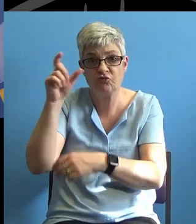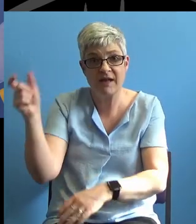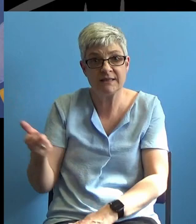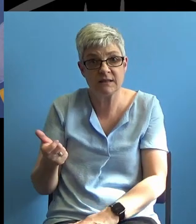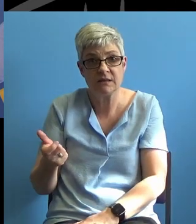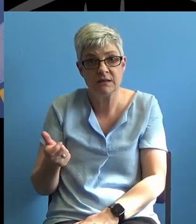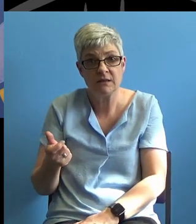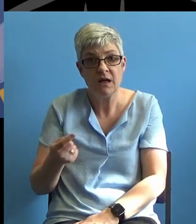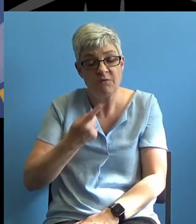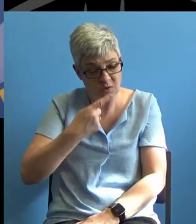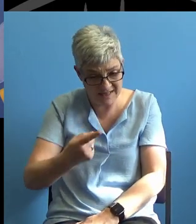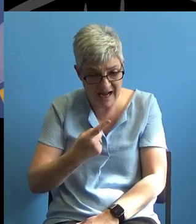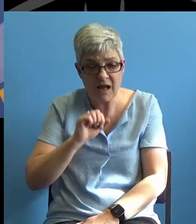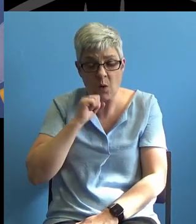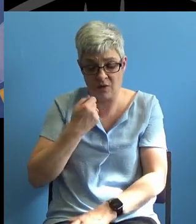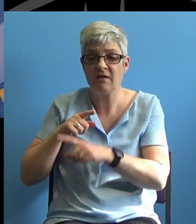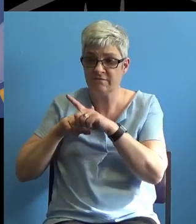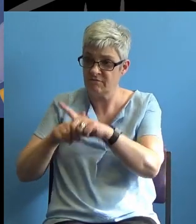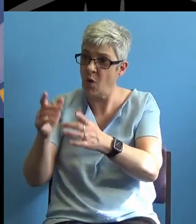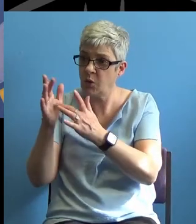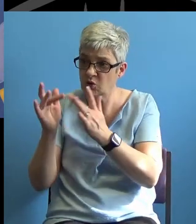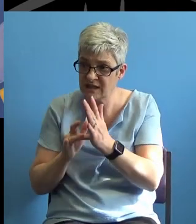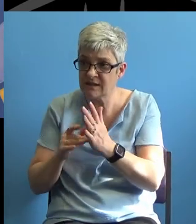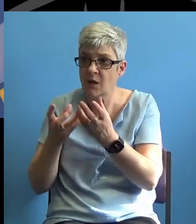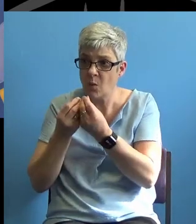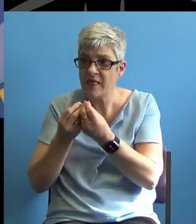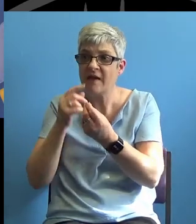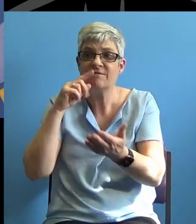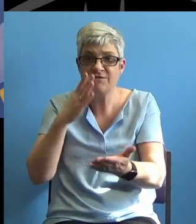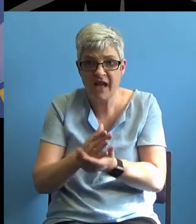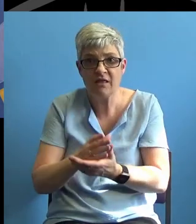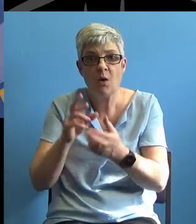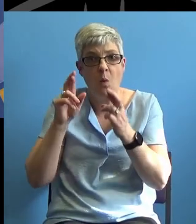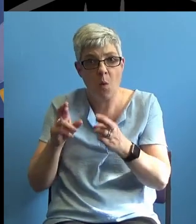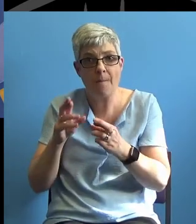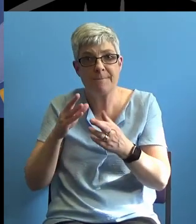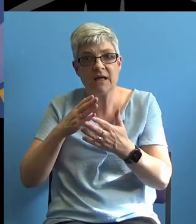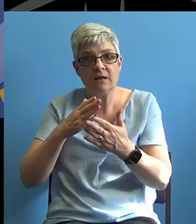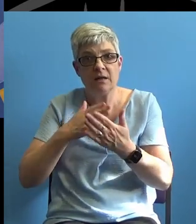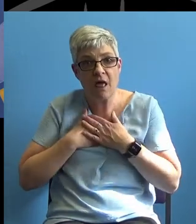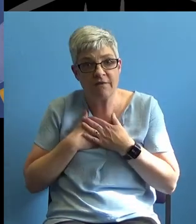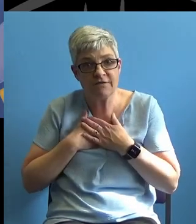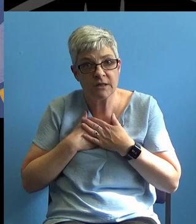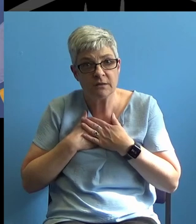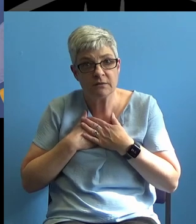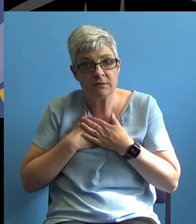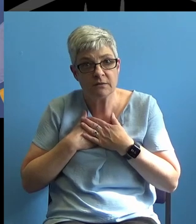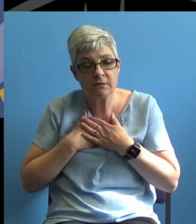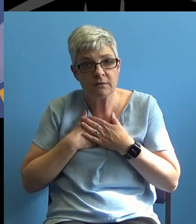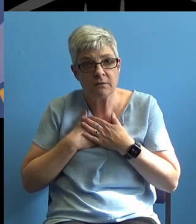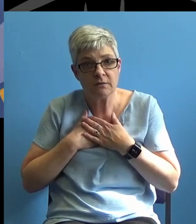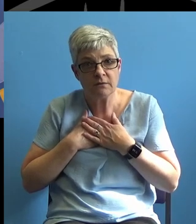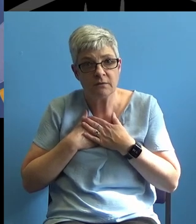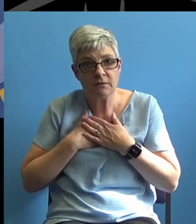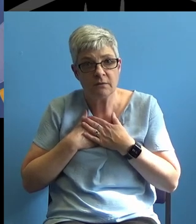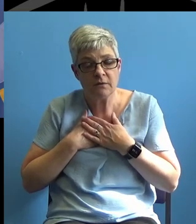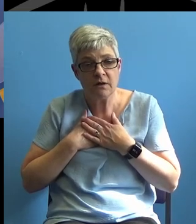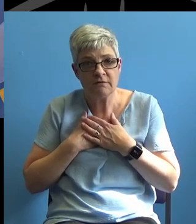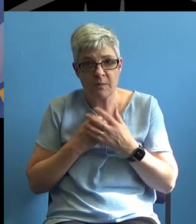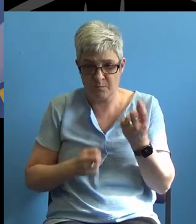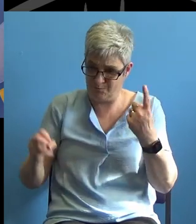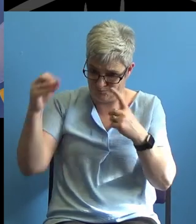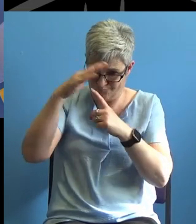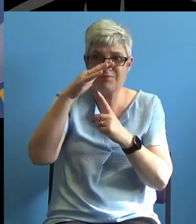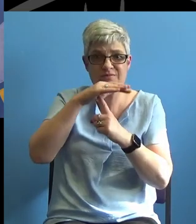I'm going to live a way of following Jesus with faith, hope, and love, and put that ahead of